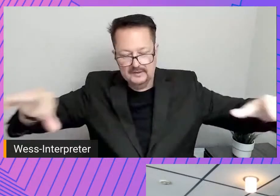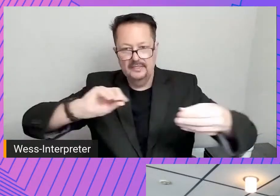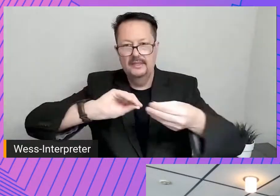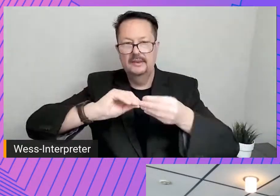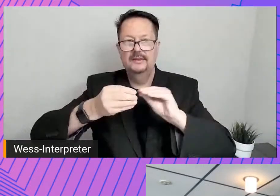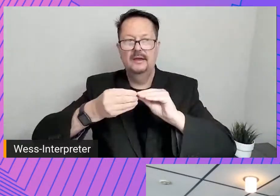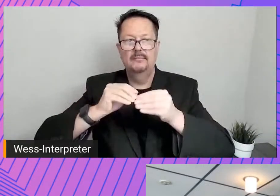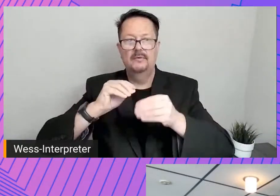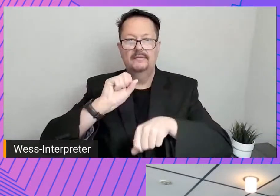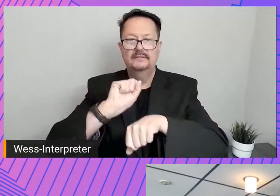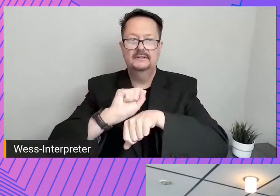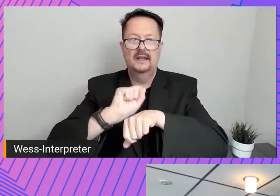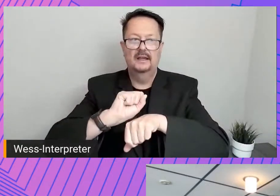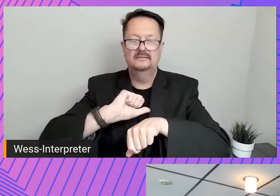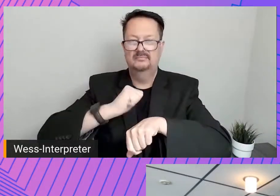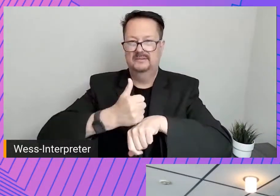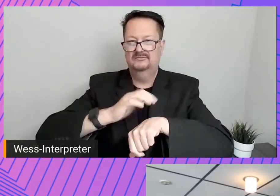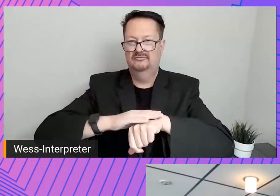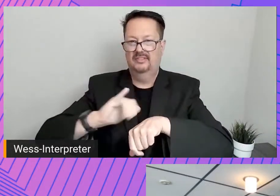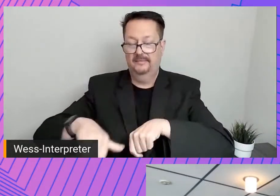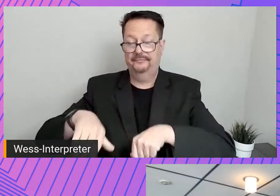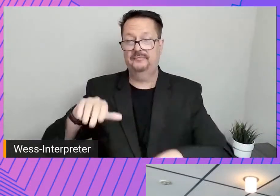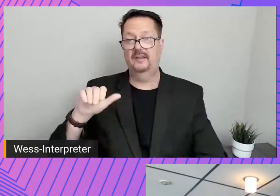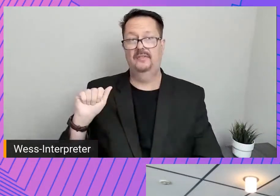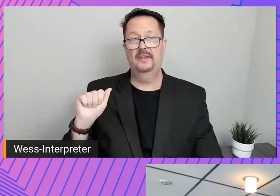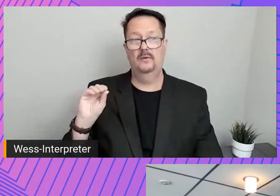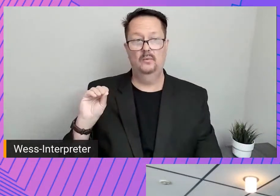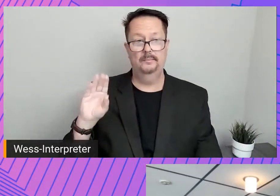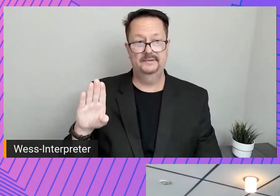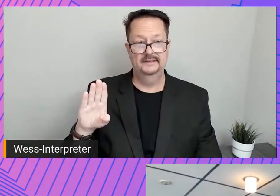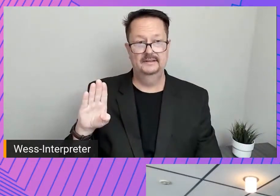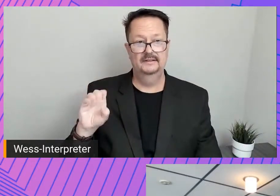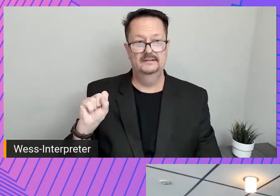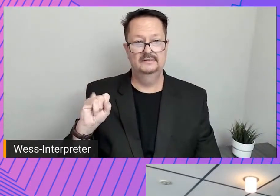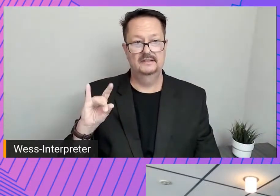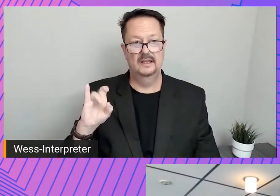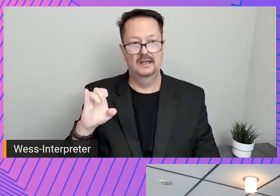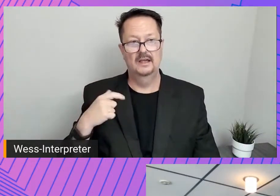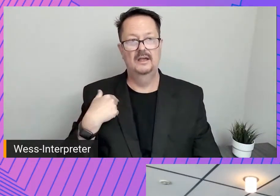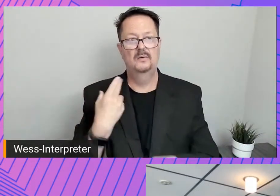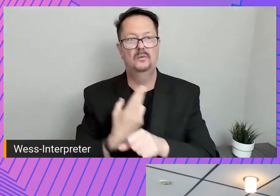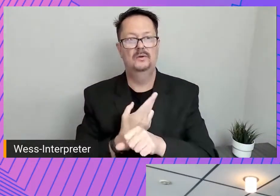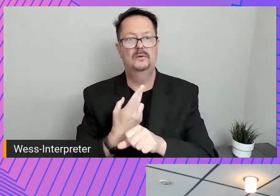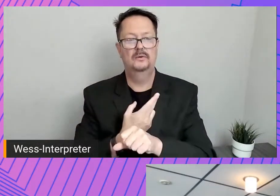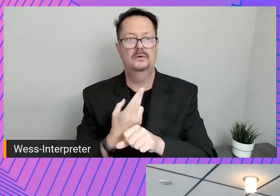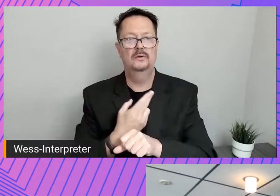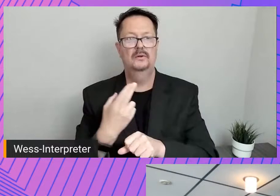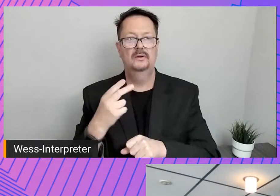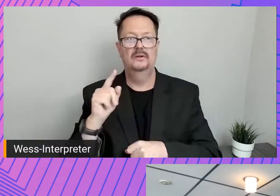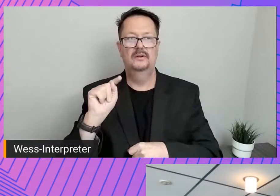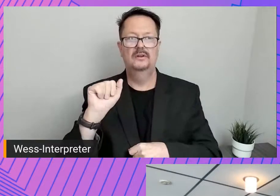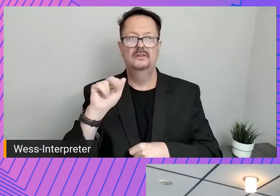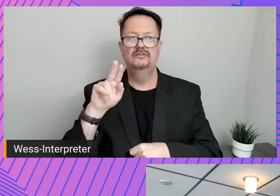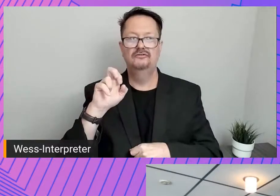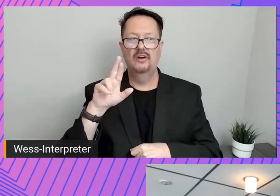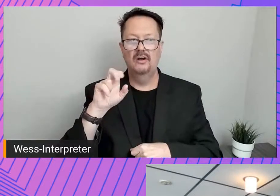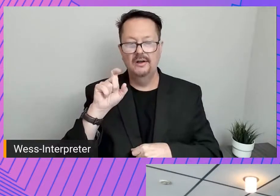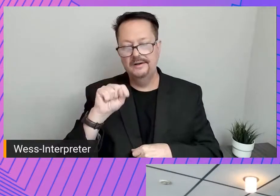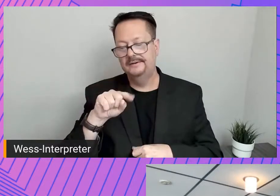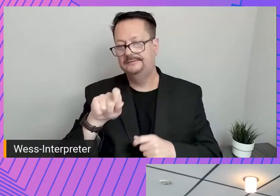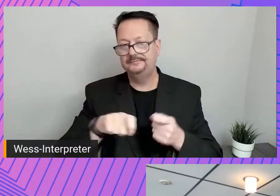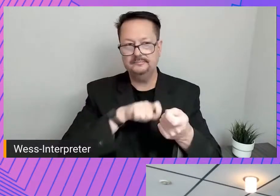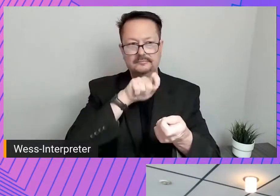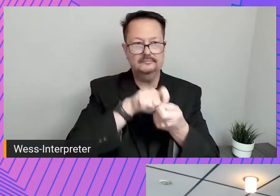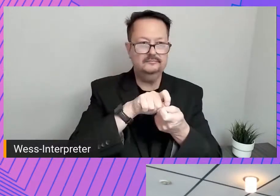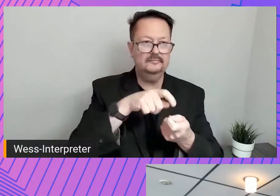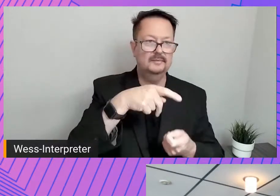on that. On the ALB side, we use target tracking scaling, where we target a specific CPU and then